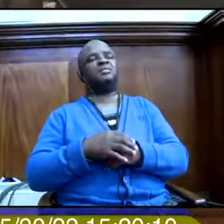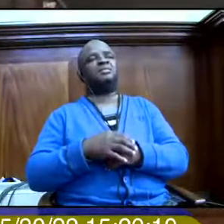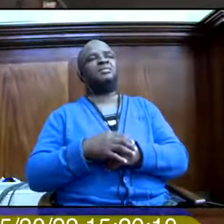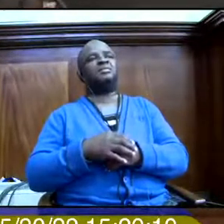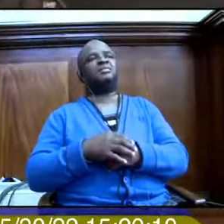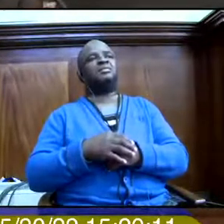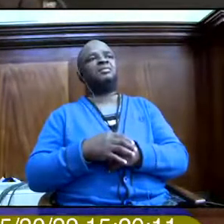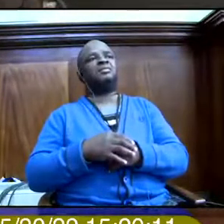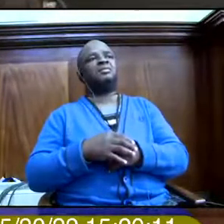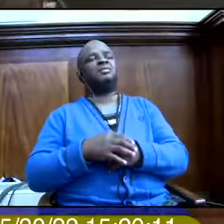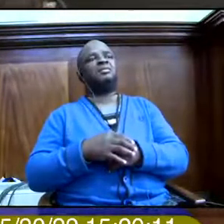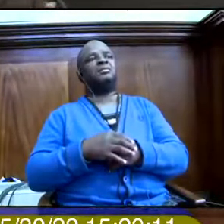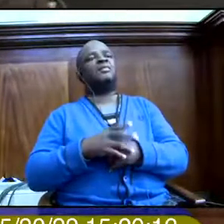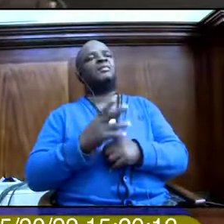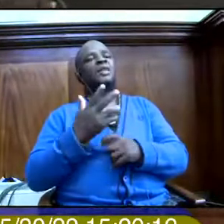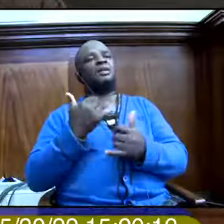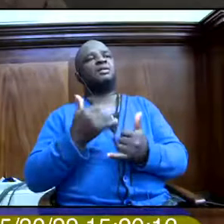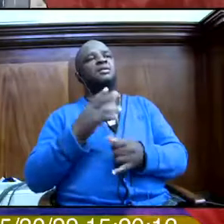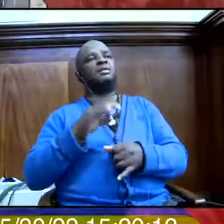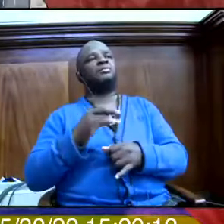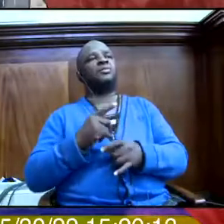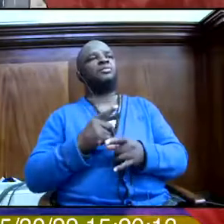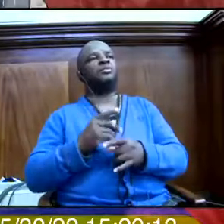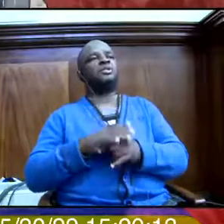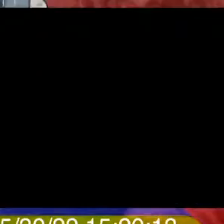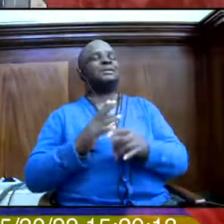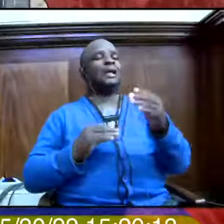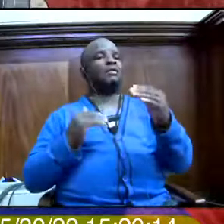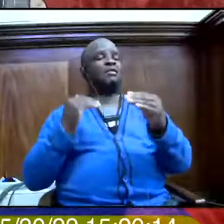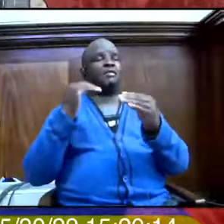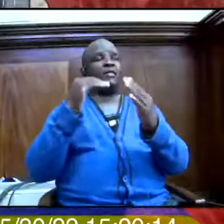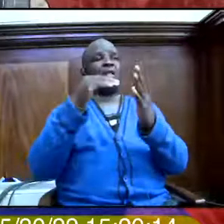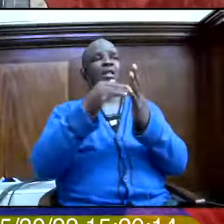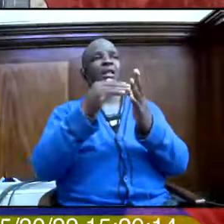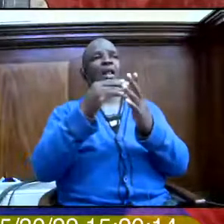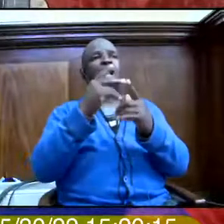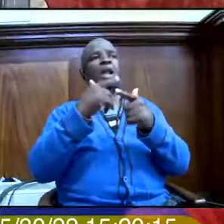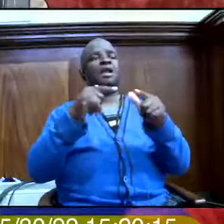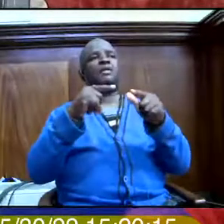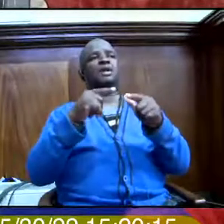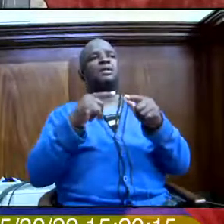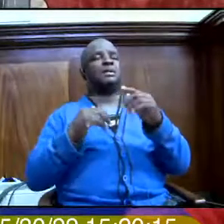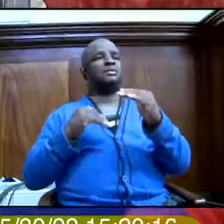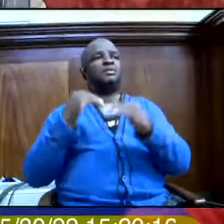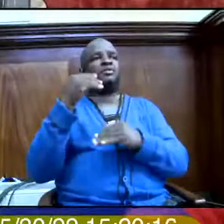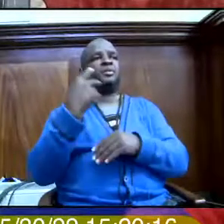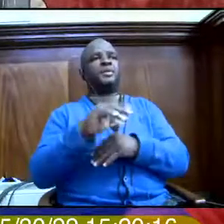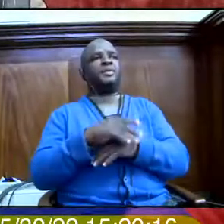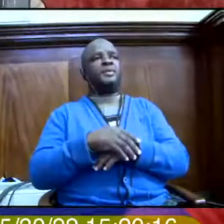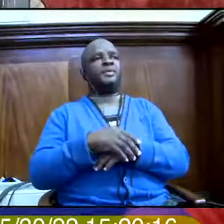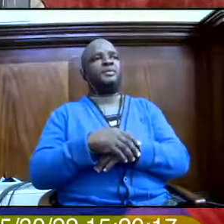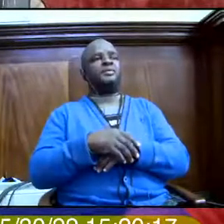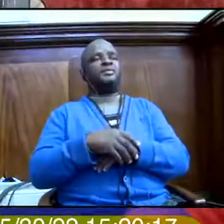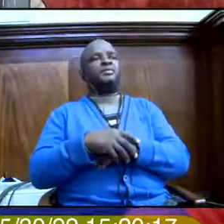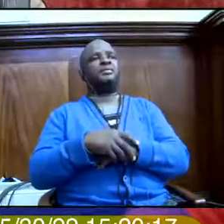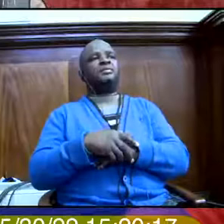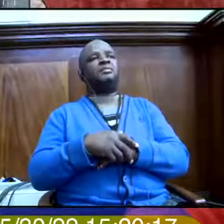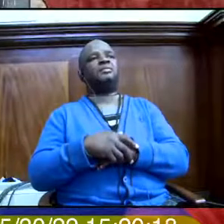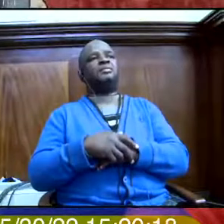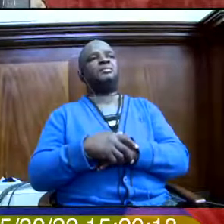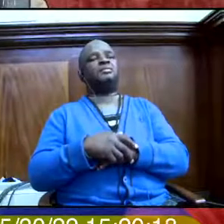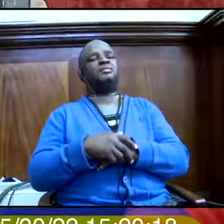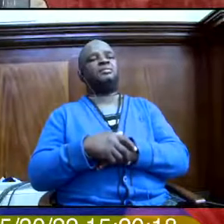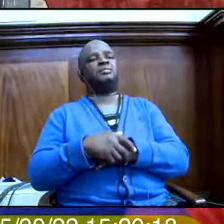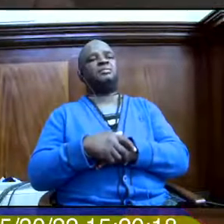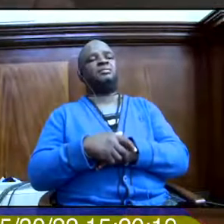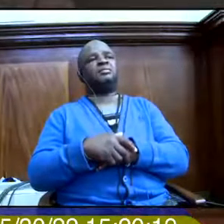has reached extreme proportion unprecedented in the country's history and